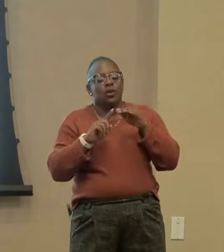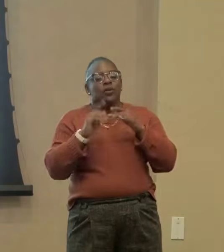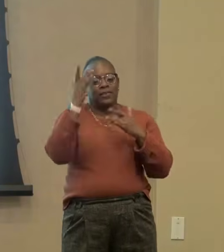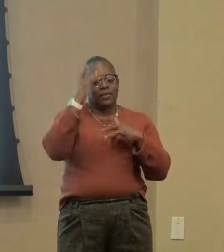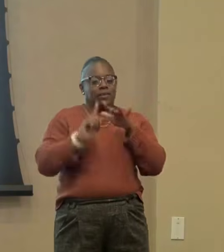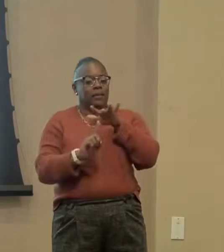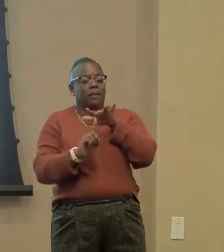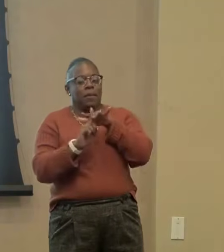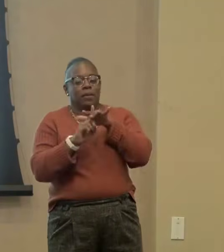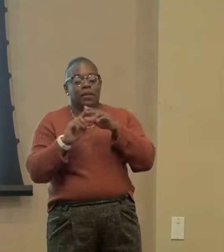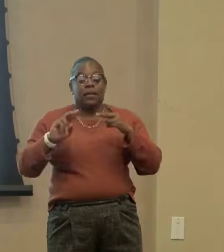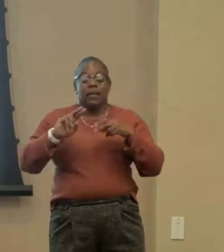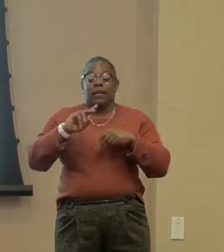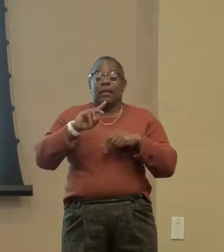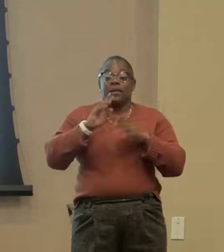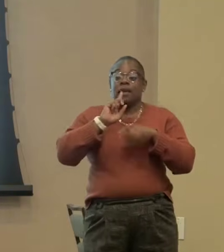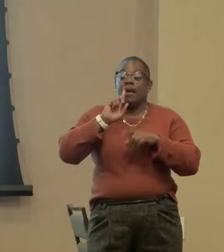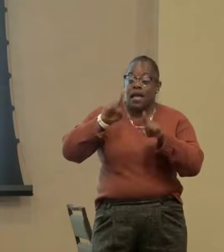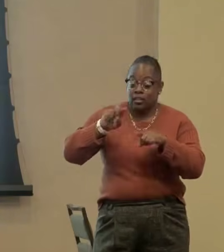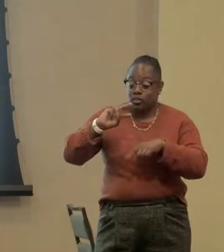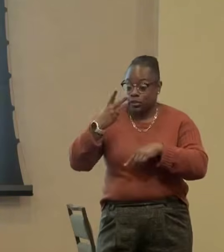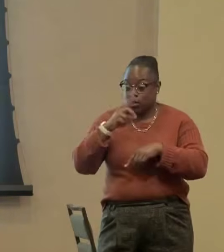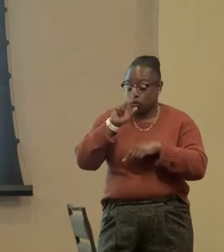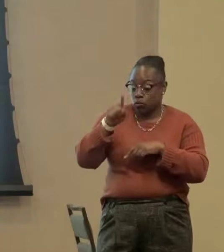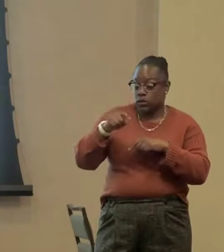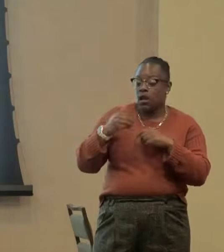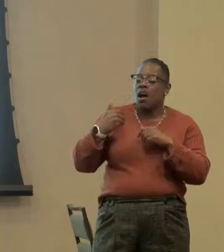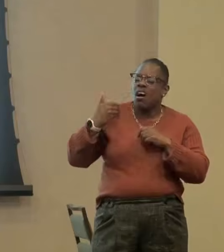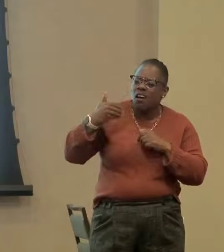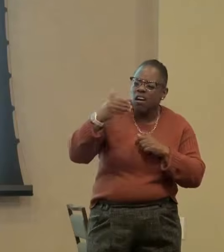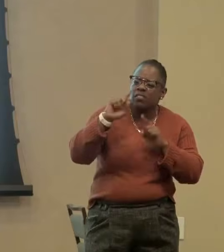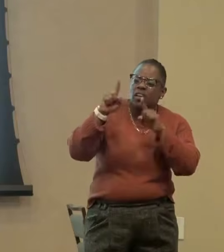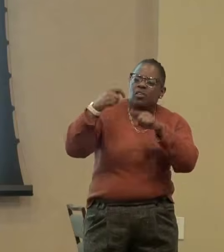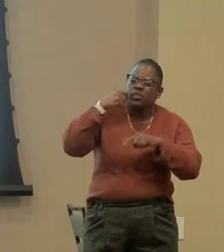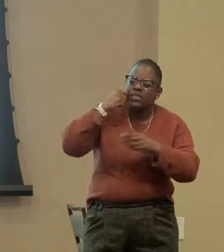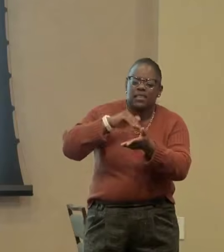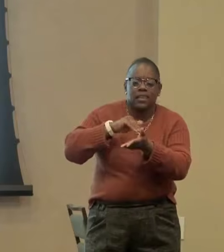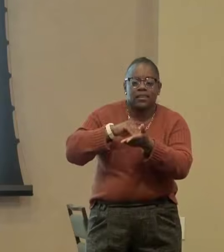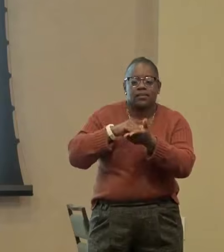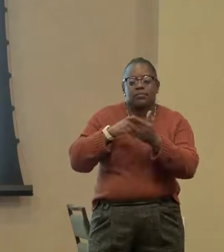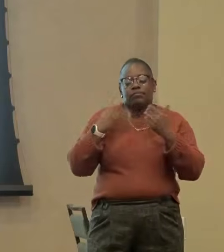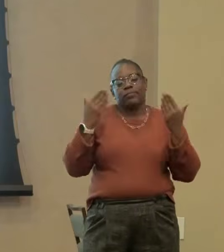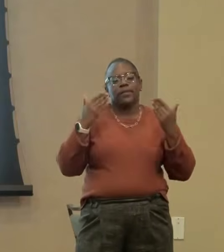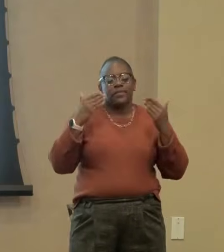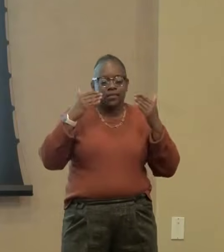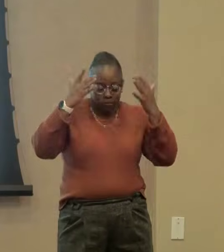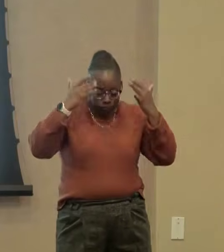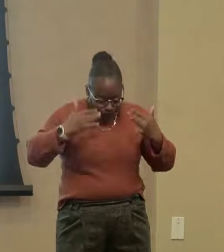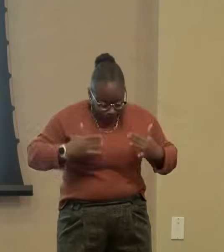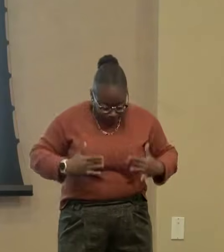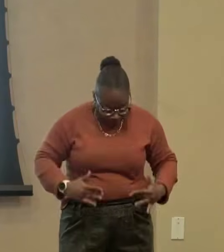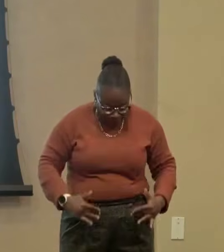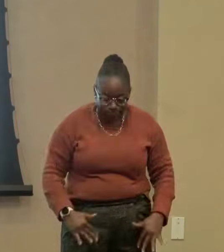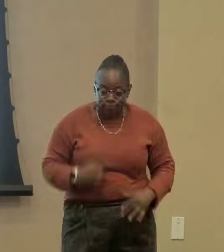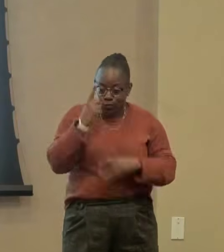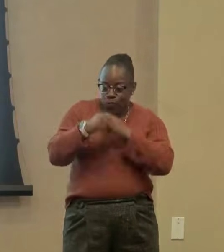condition. To answer your second question, how often should you be seeing a dermatologist? I say a full body scan once a year